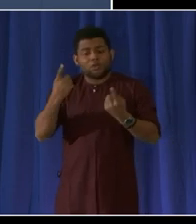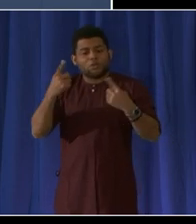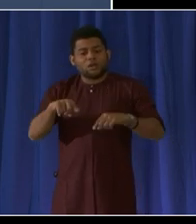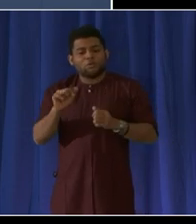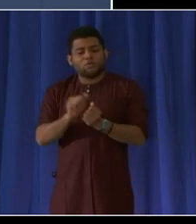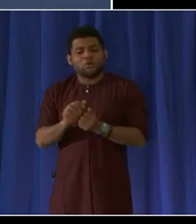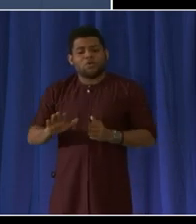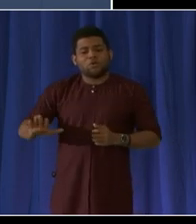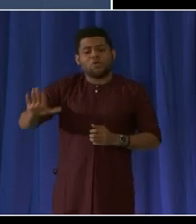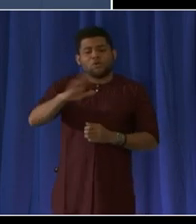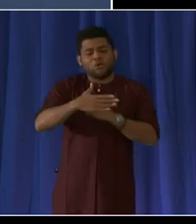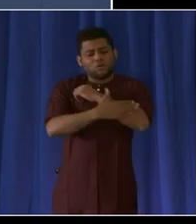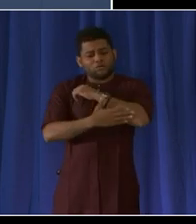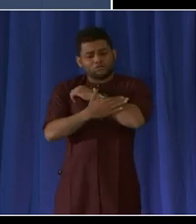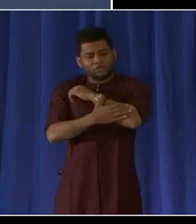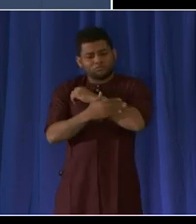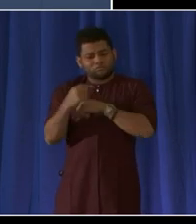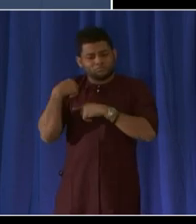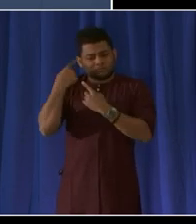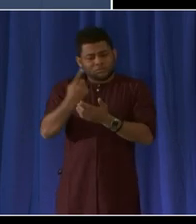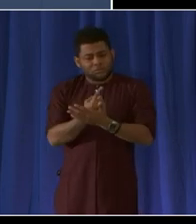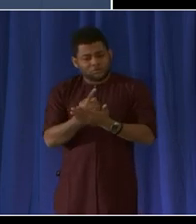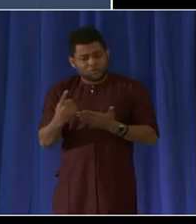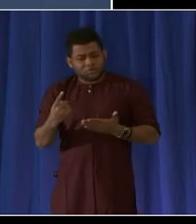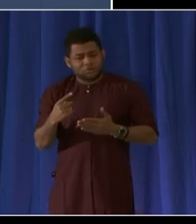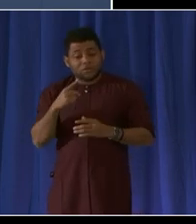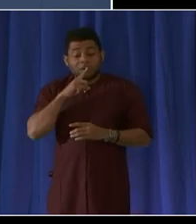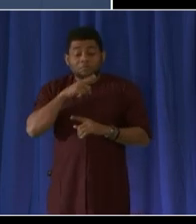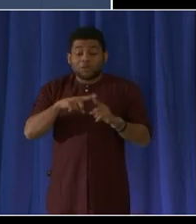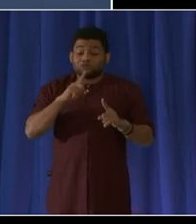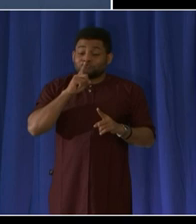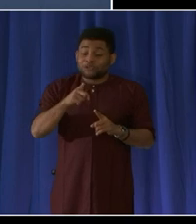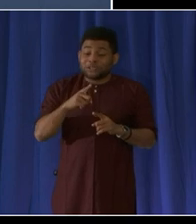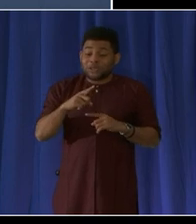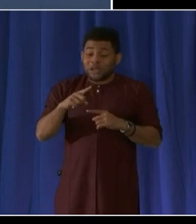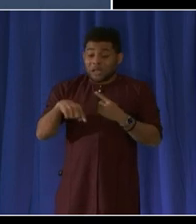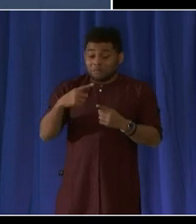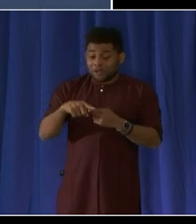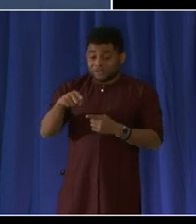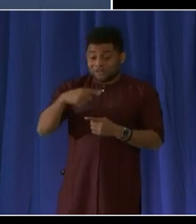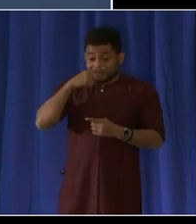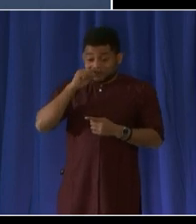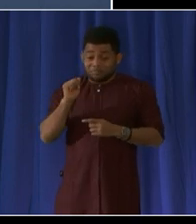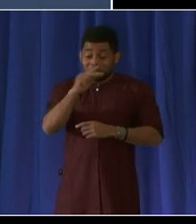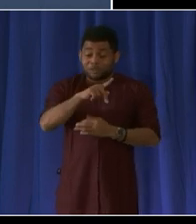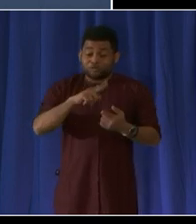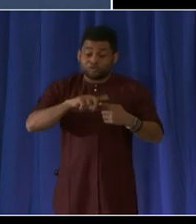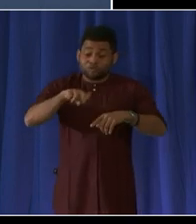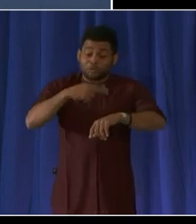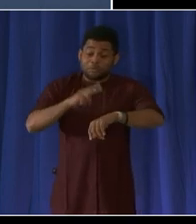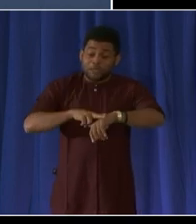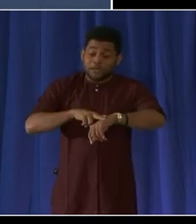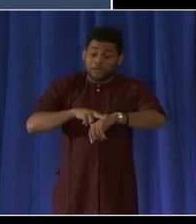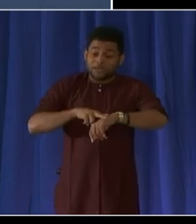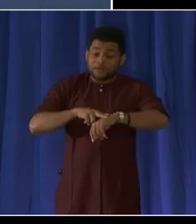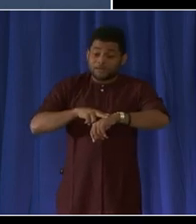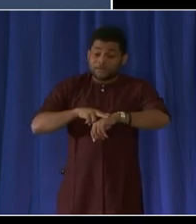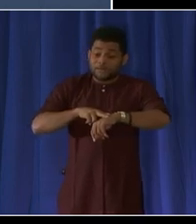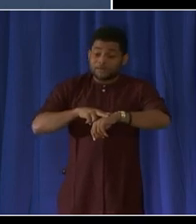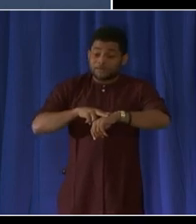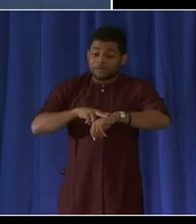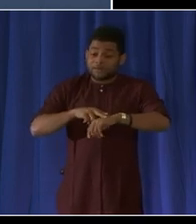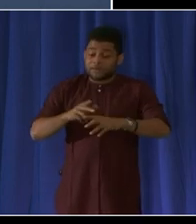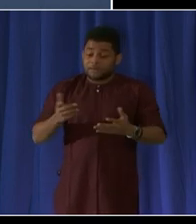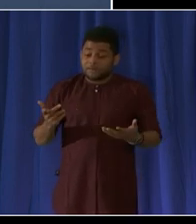the country, especially in the Northeast in the last week. But I'm really just concerned about getting these kids back to normal. I think we can target